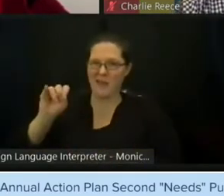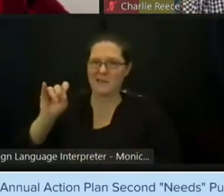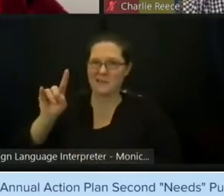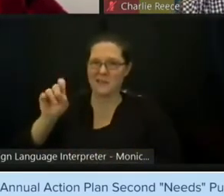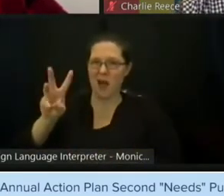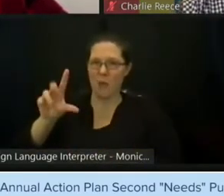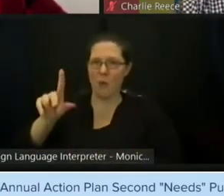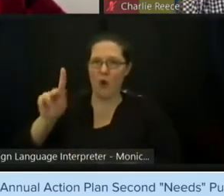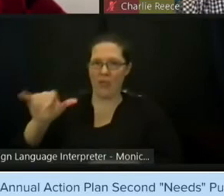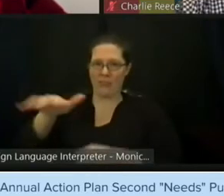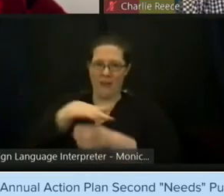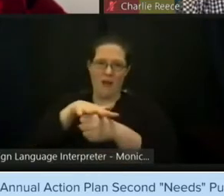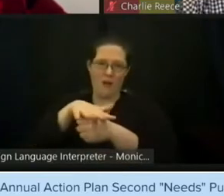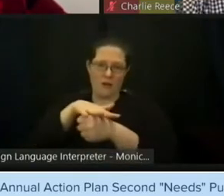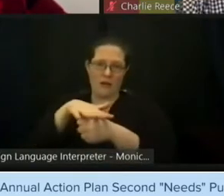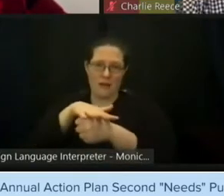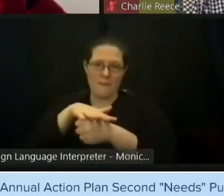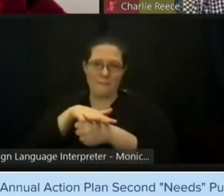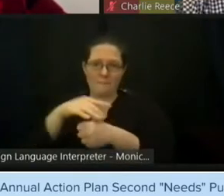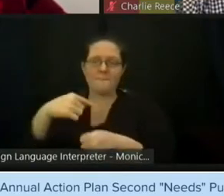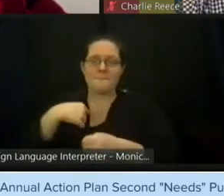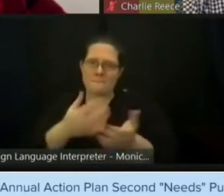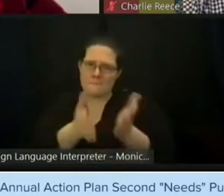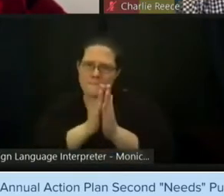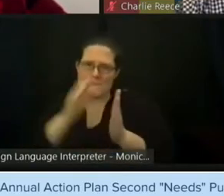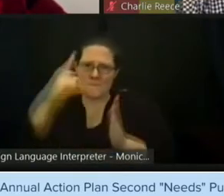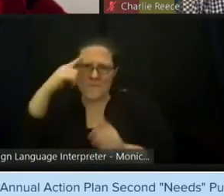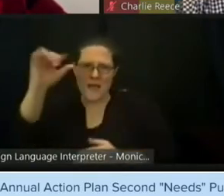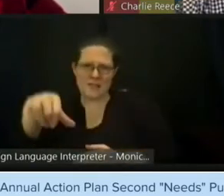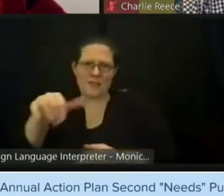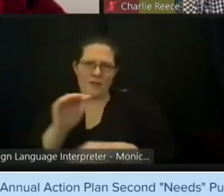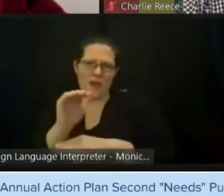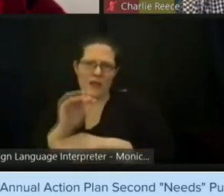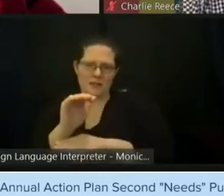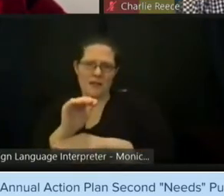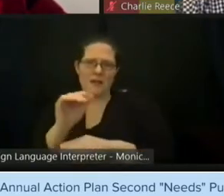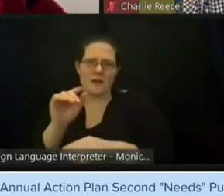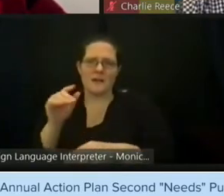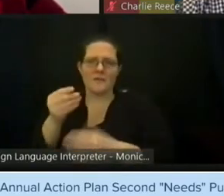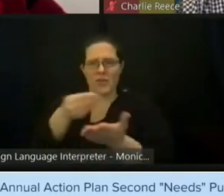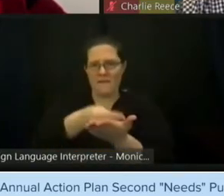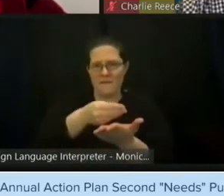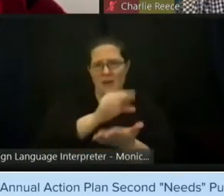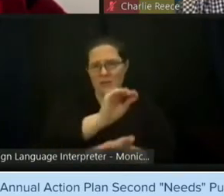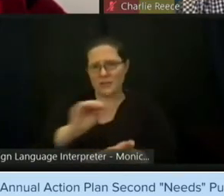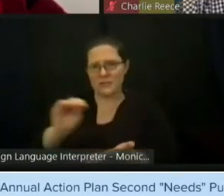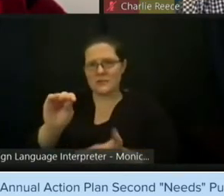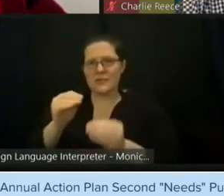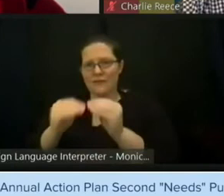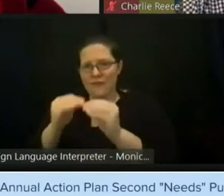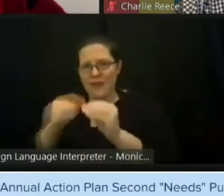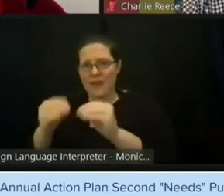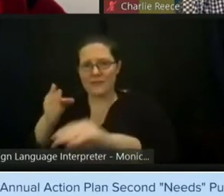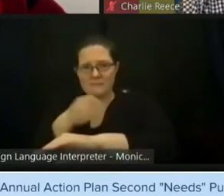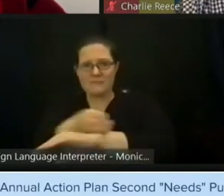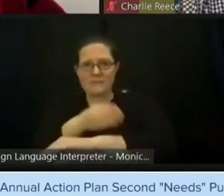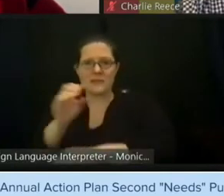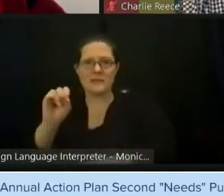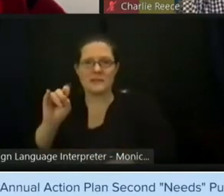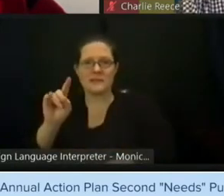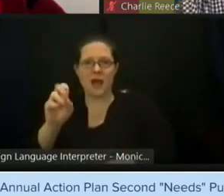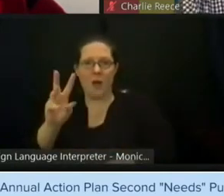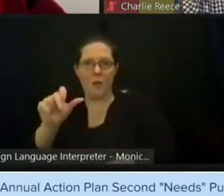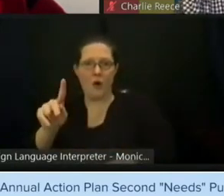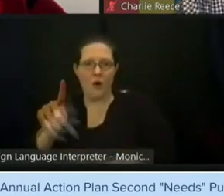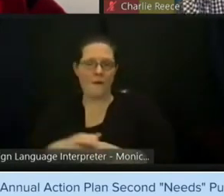I am asking for tonight as far as those funds are concerned. Thank you very much,